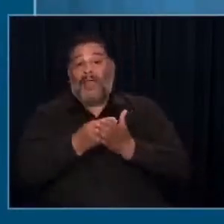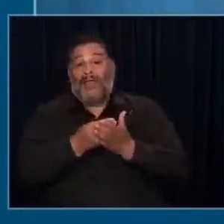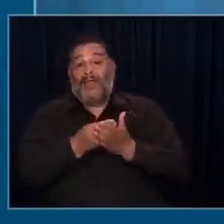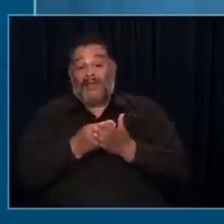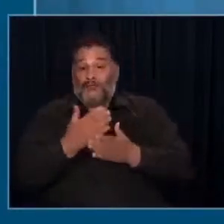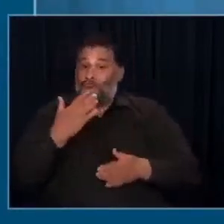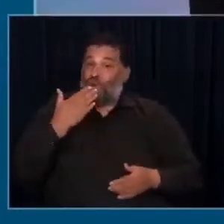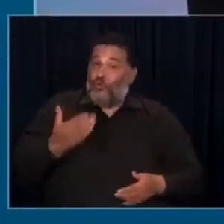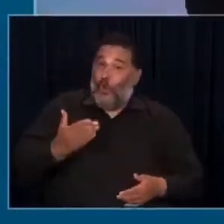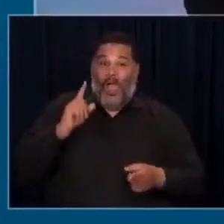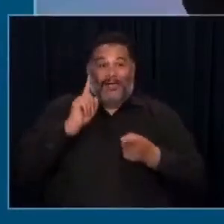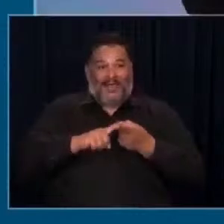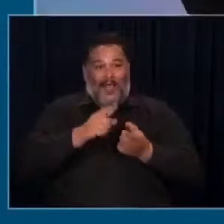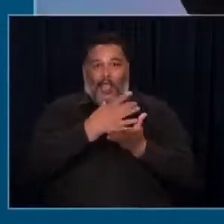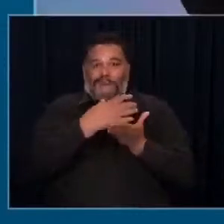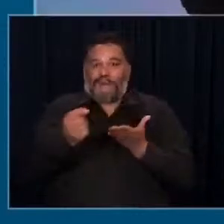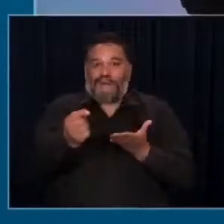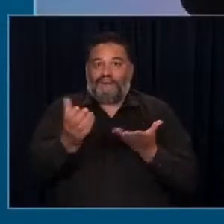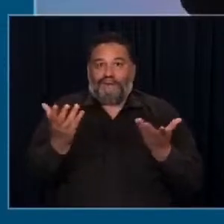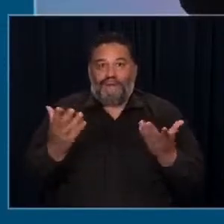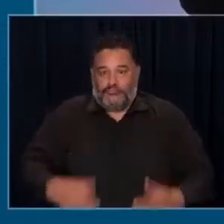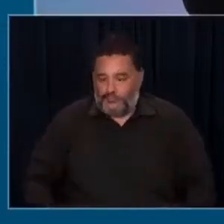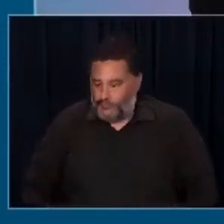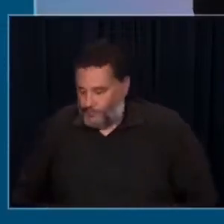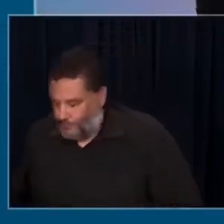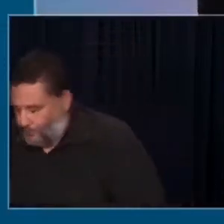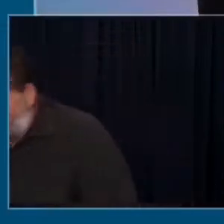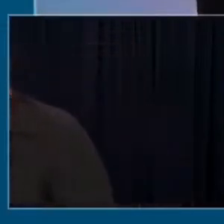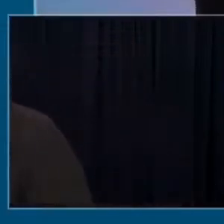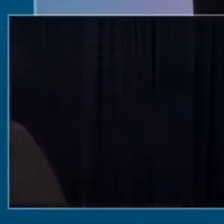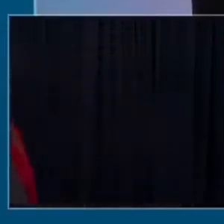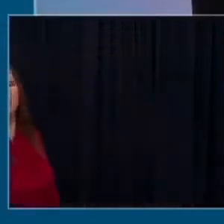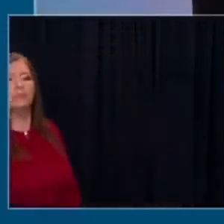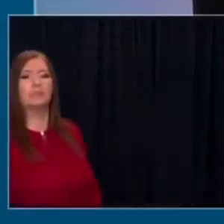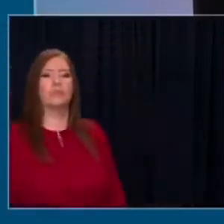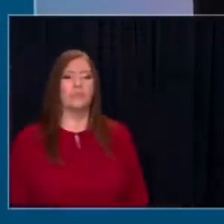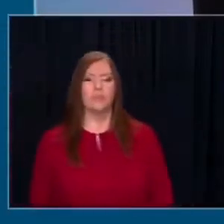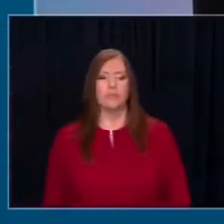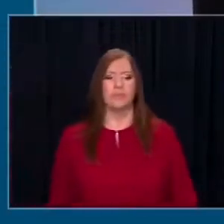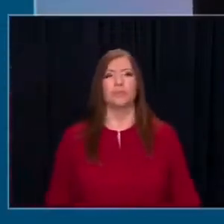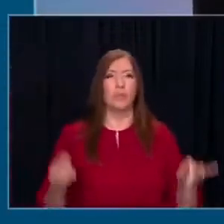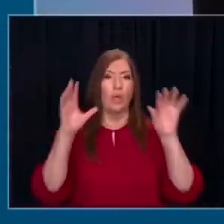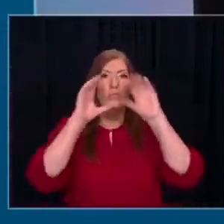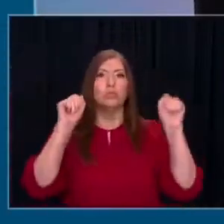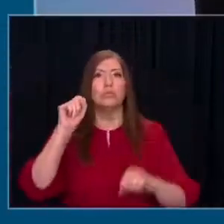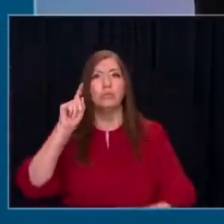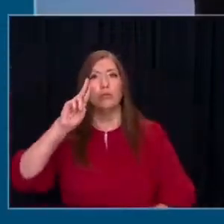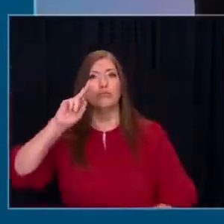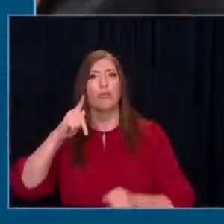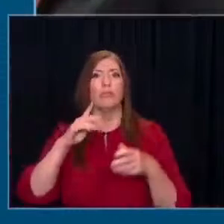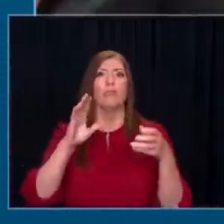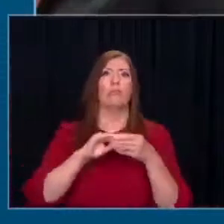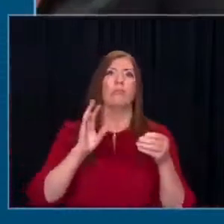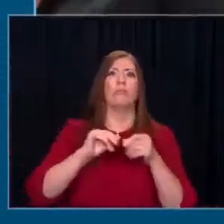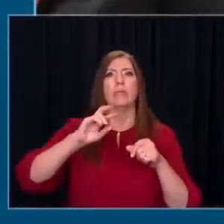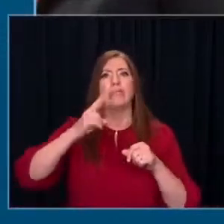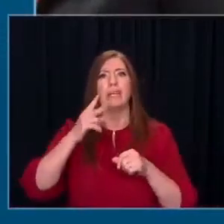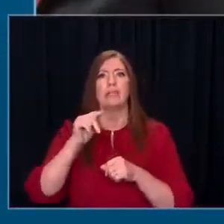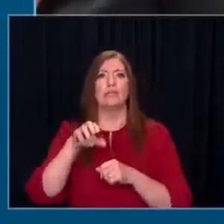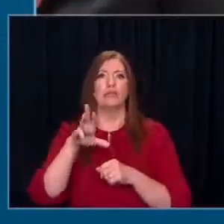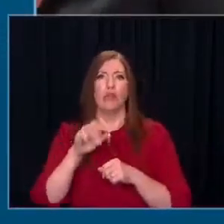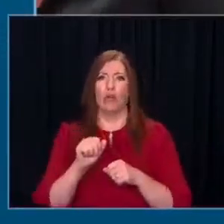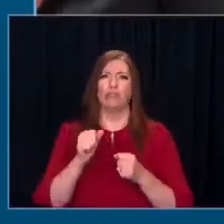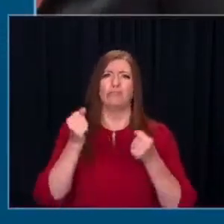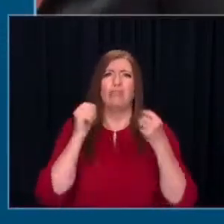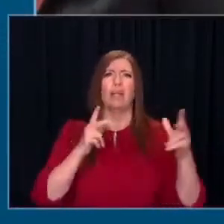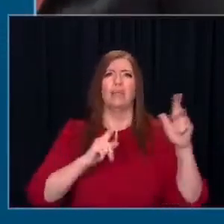people's money. Again, on immigration, President Trump has talked about in a second term would would have a mass deportation. Is that